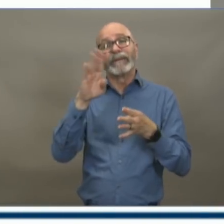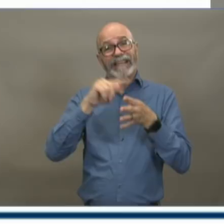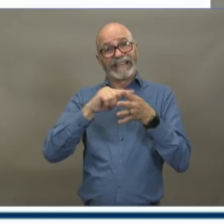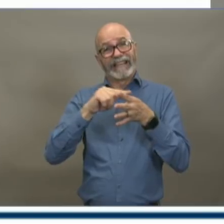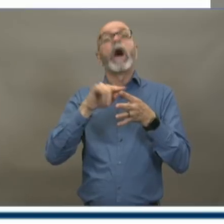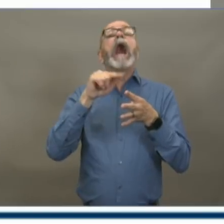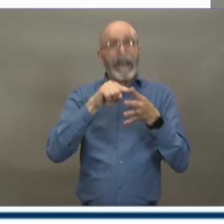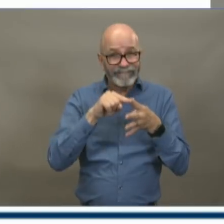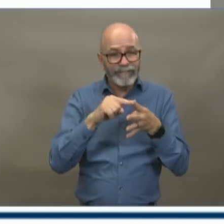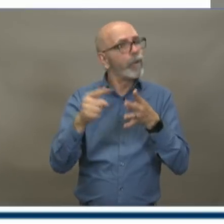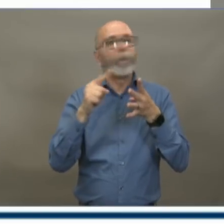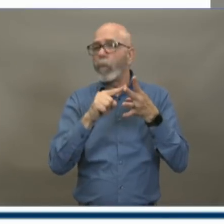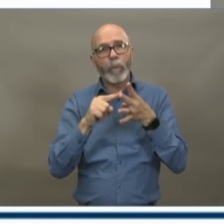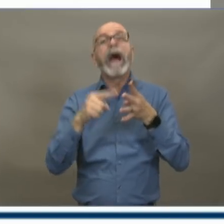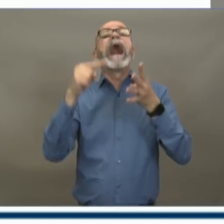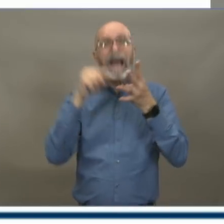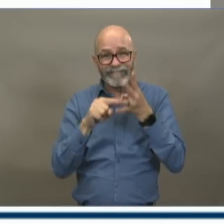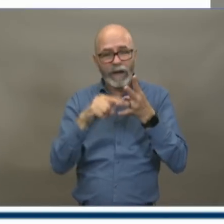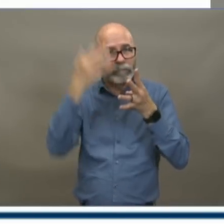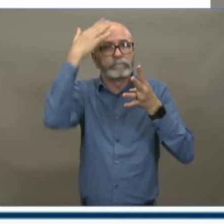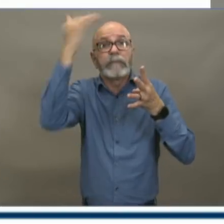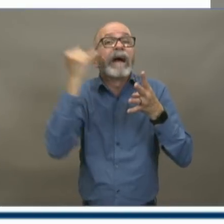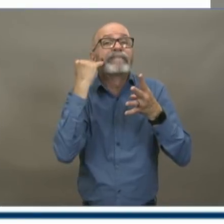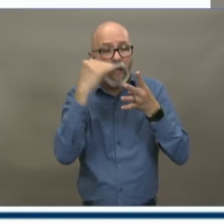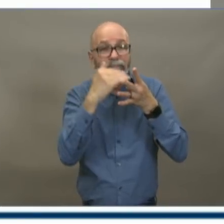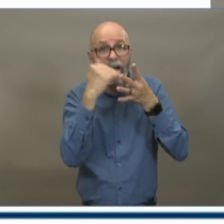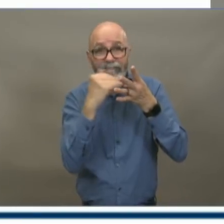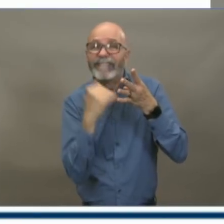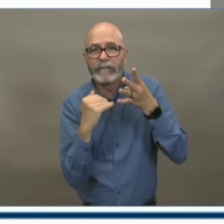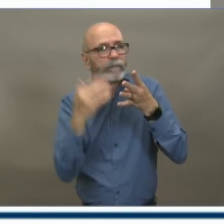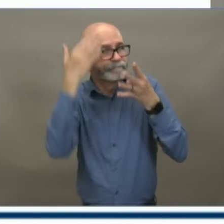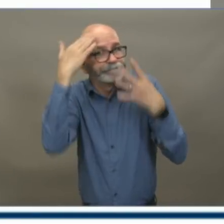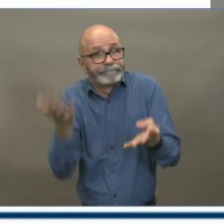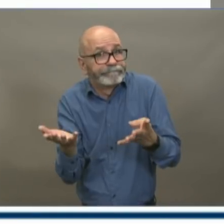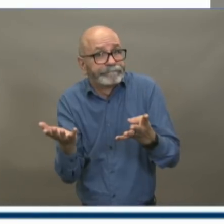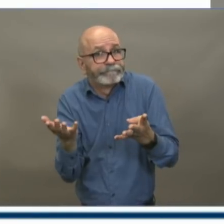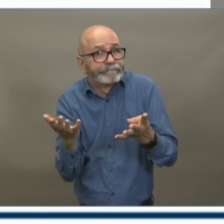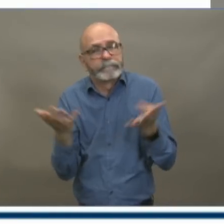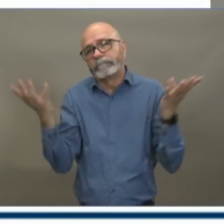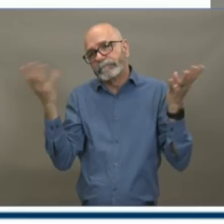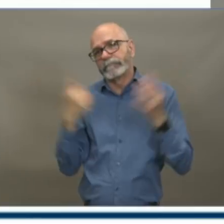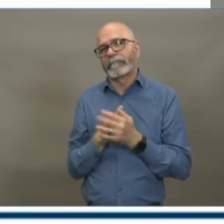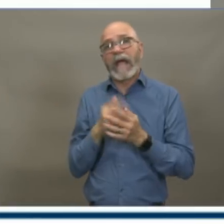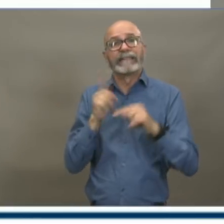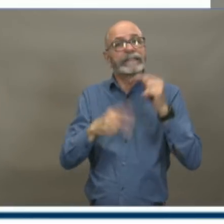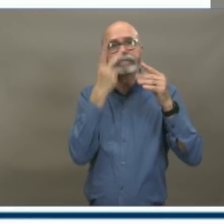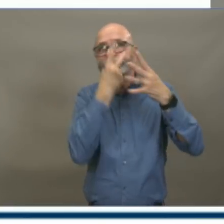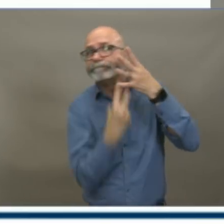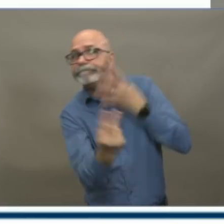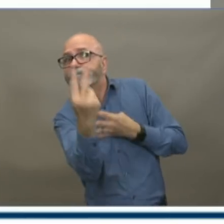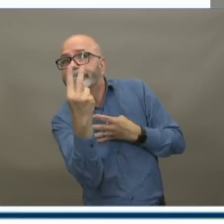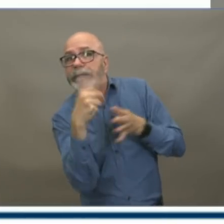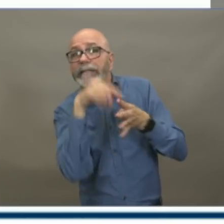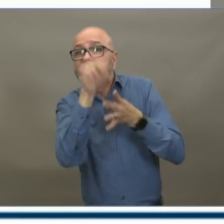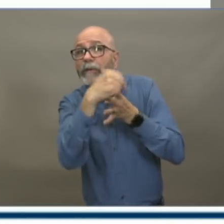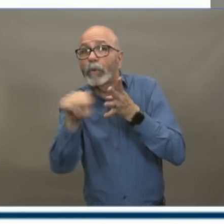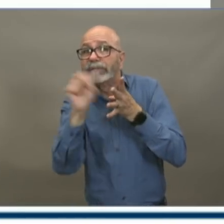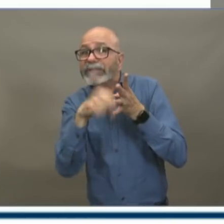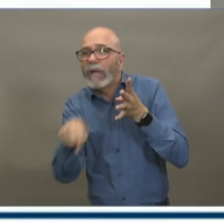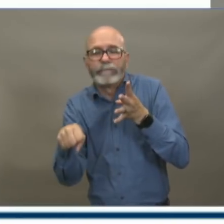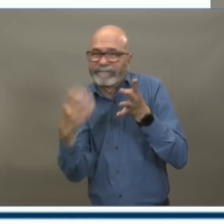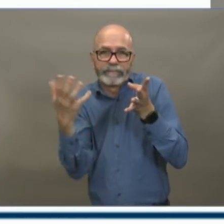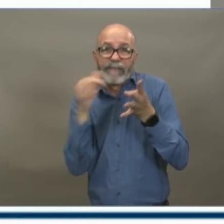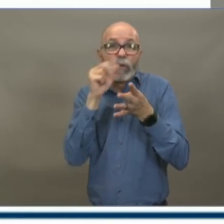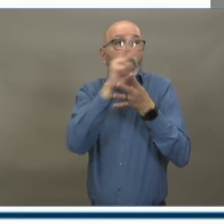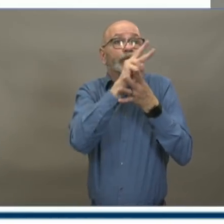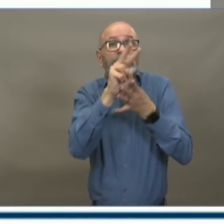anything, so it makes it difficult to plan definitively into beyond 2-week blocks. But we're making all the connections,